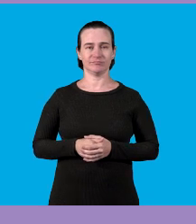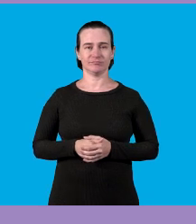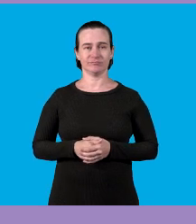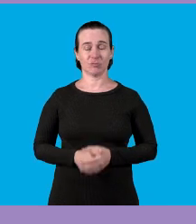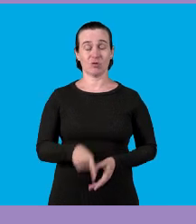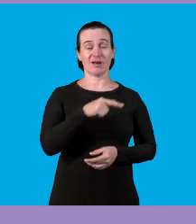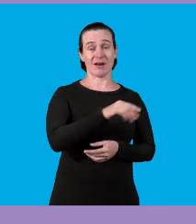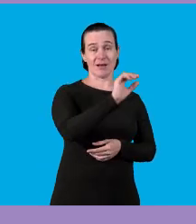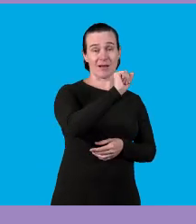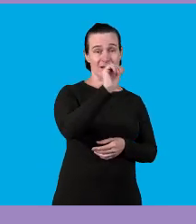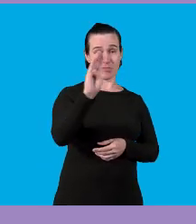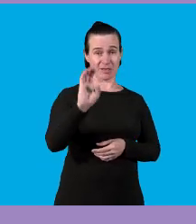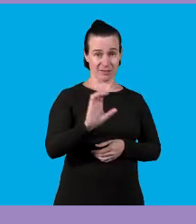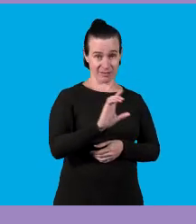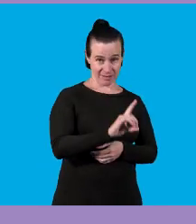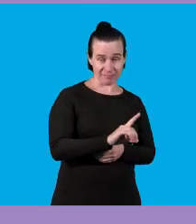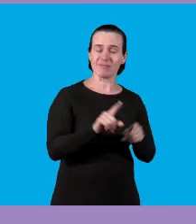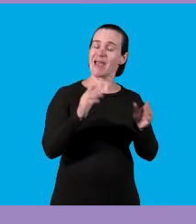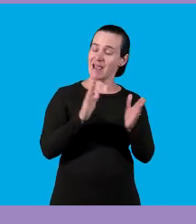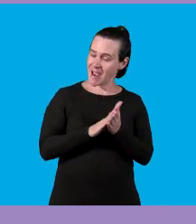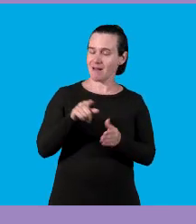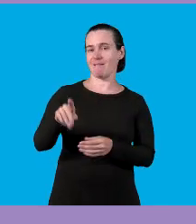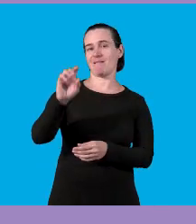ABCD and